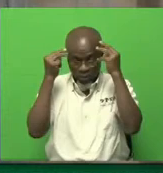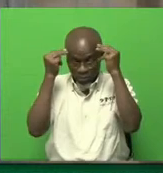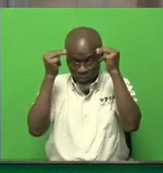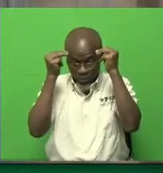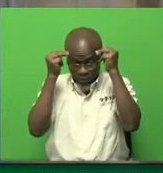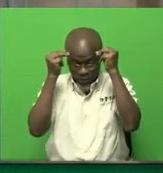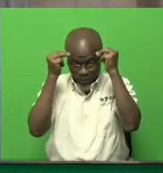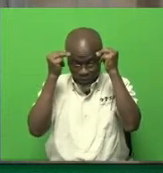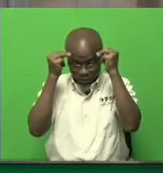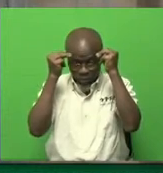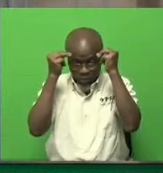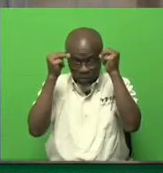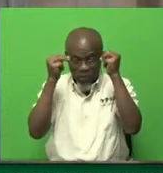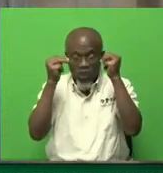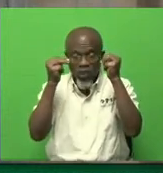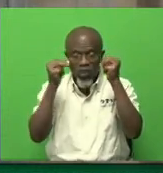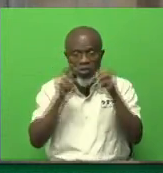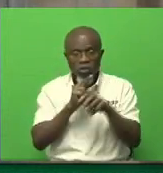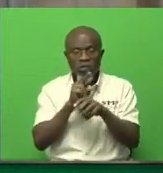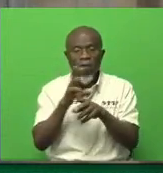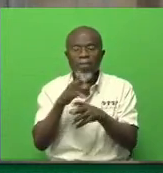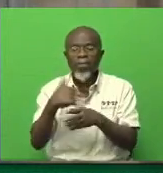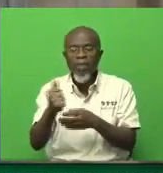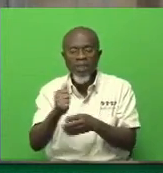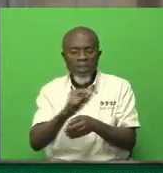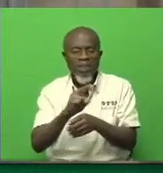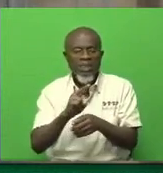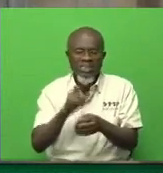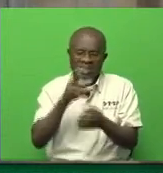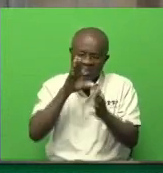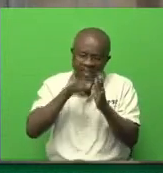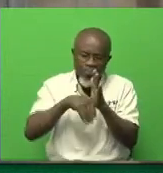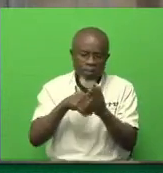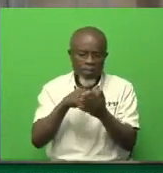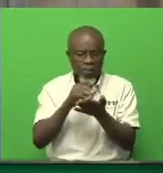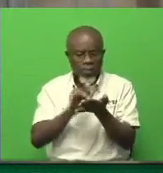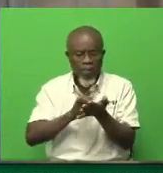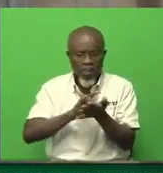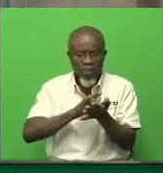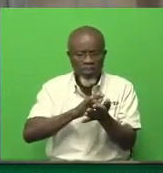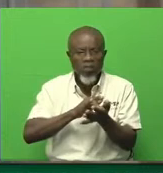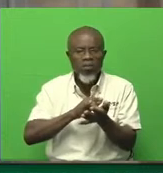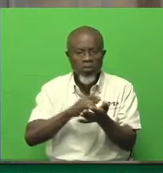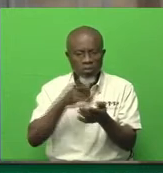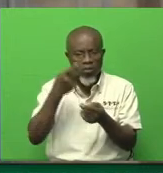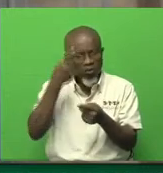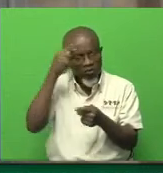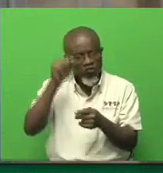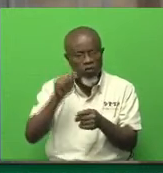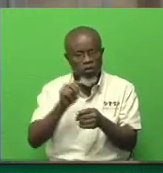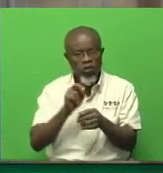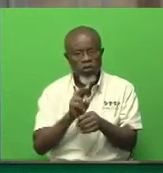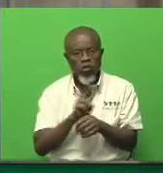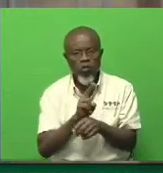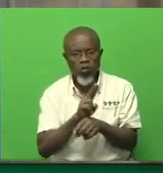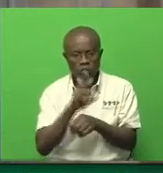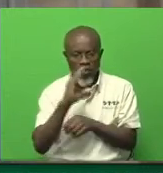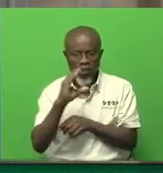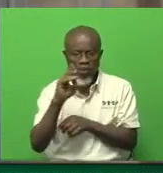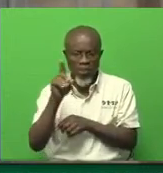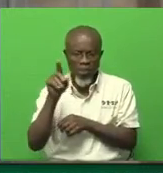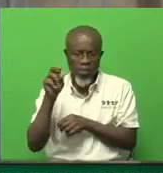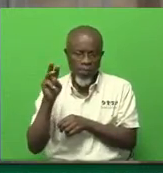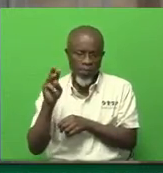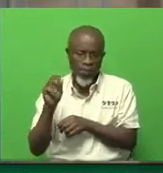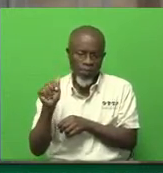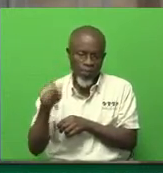that there is an issue of a reliable supply of payment to the pharmacies he went on to see as a